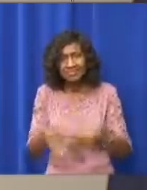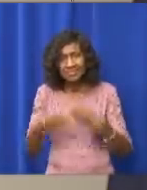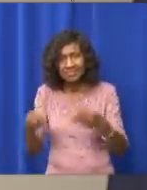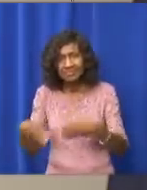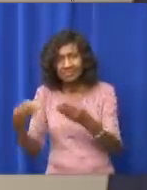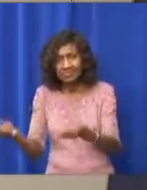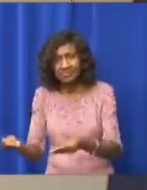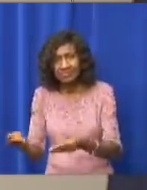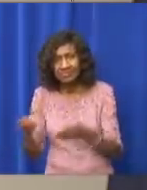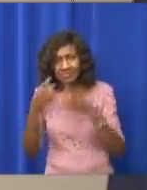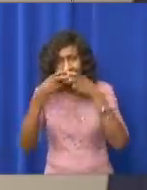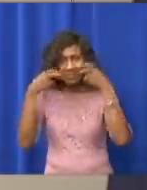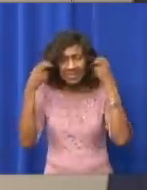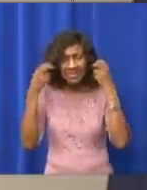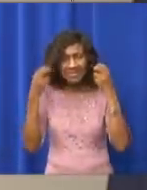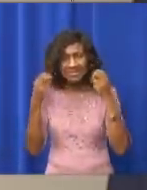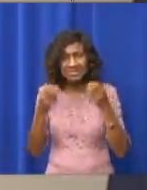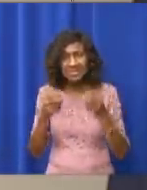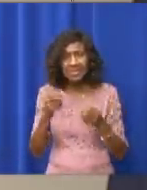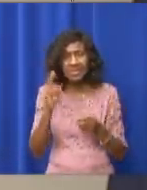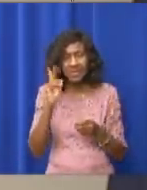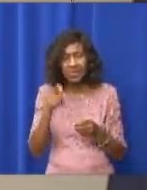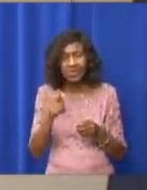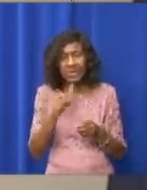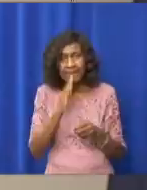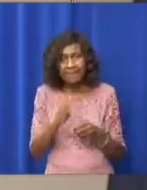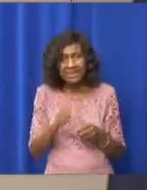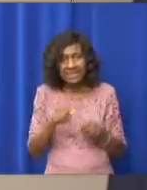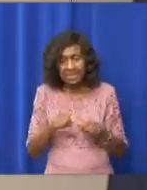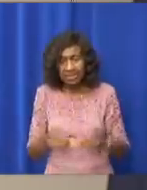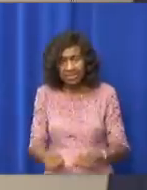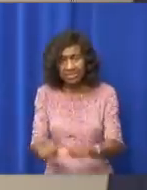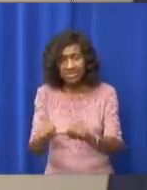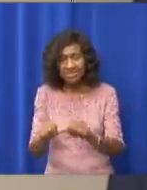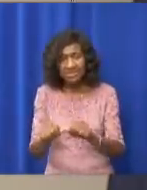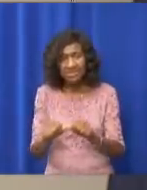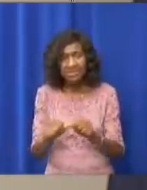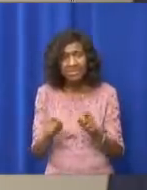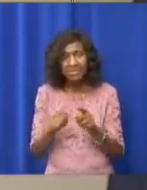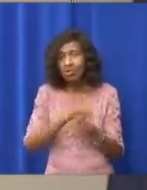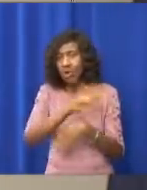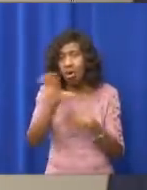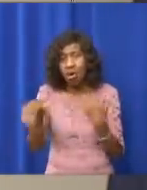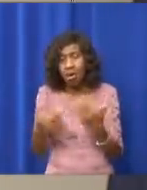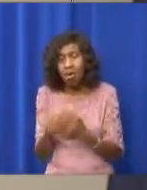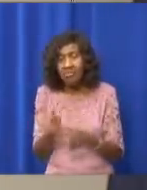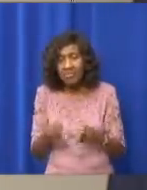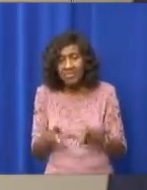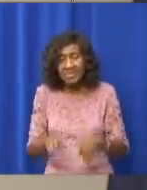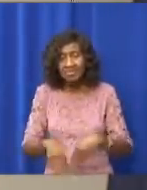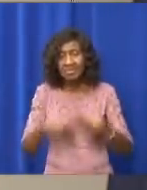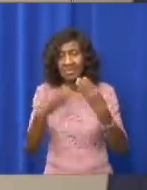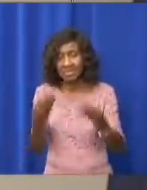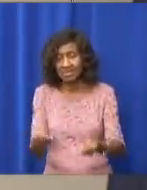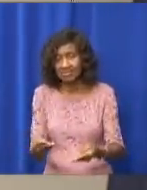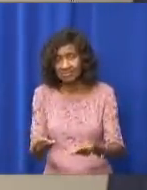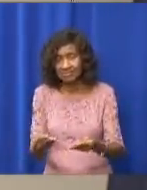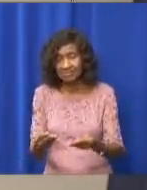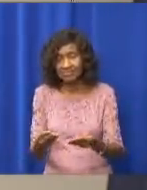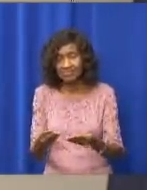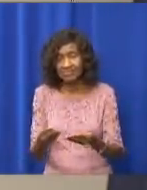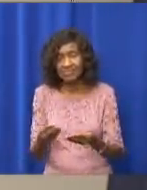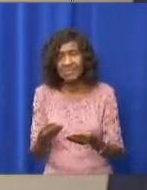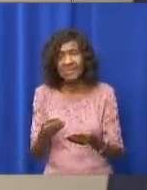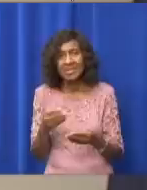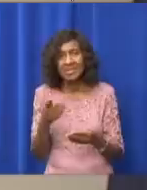Distribution will continue until all households in all 3 islands have been supplied with masks. Flyers with instructions for the care